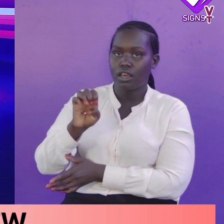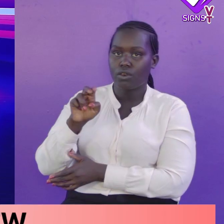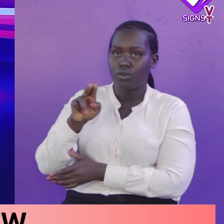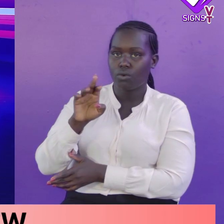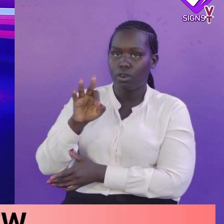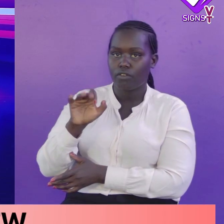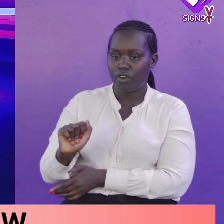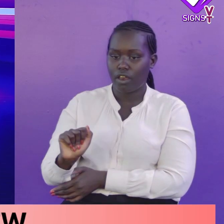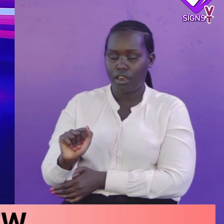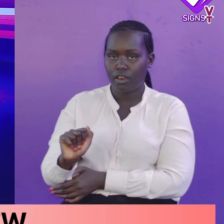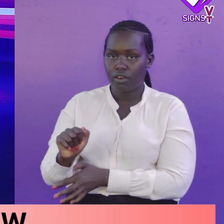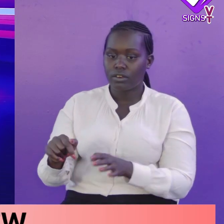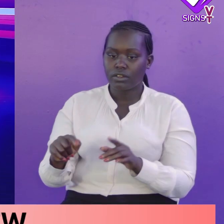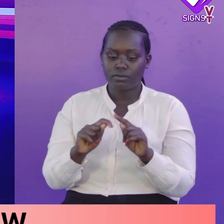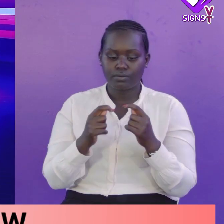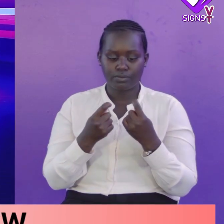League. We'll